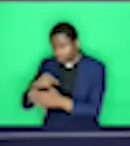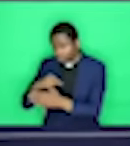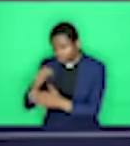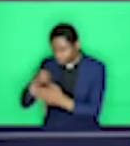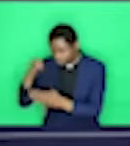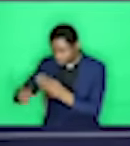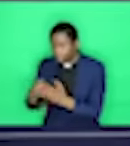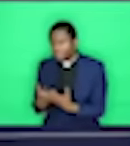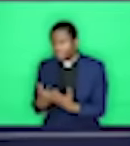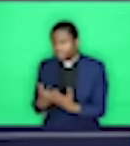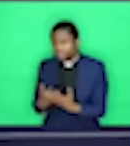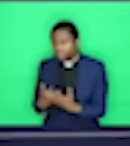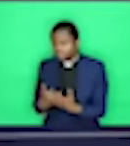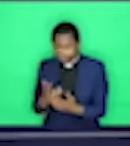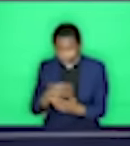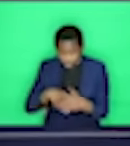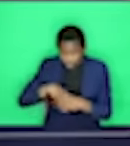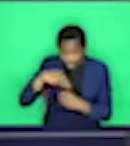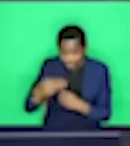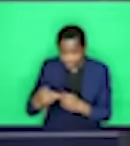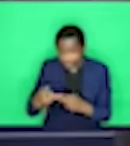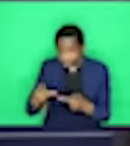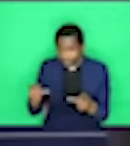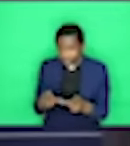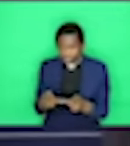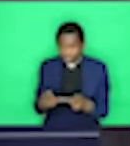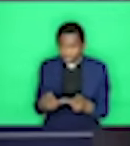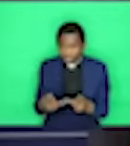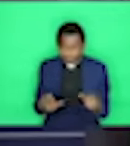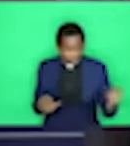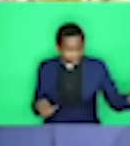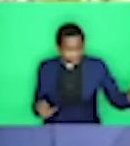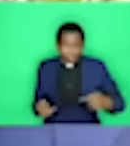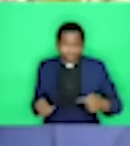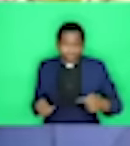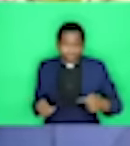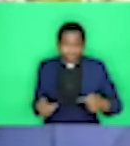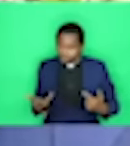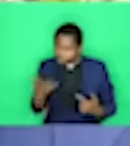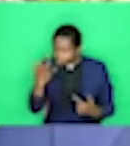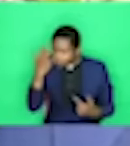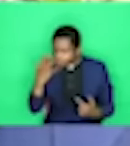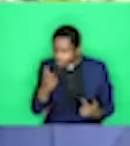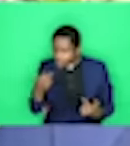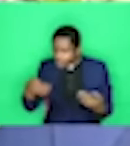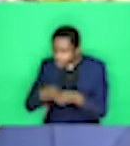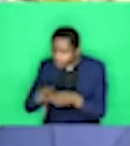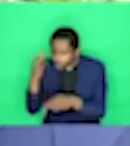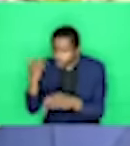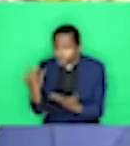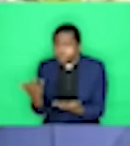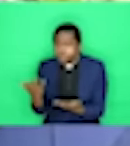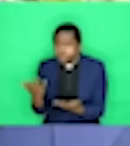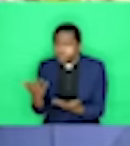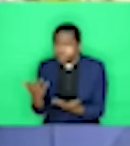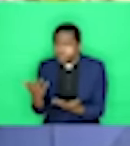going out of the place, the person was now coming out of a taxi. Oh, have you closed? Say yes. Then say, oh, they